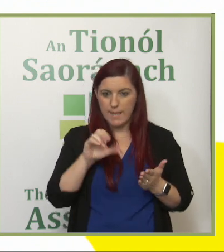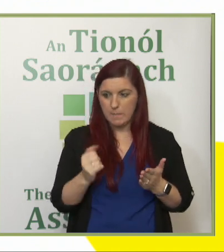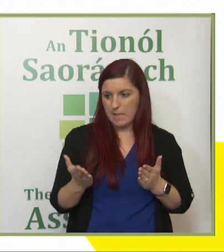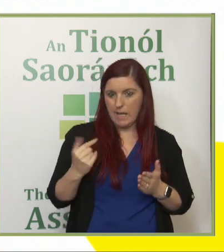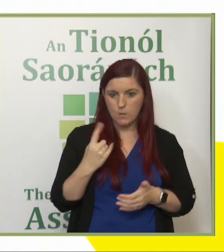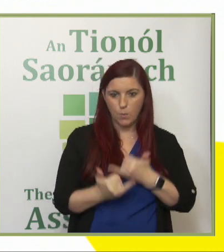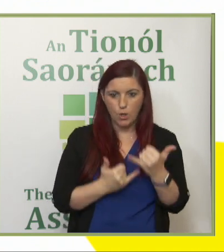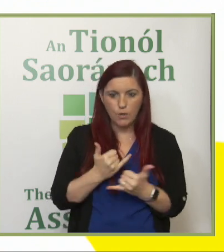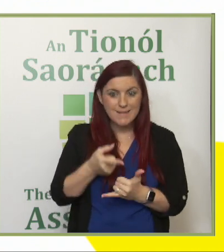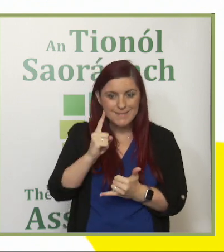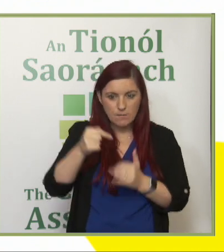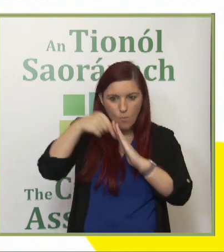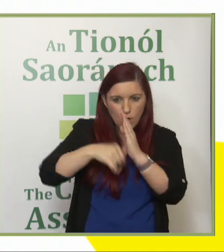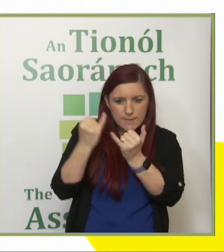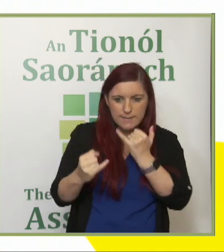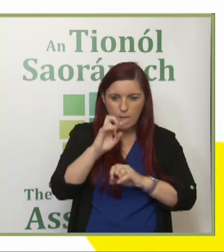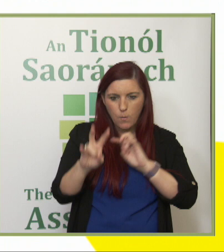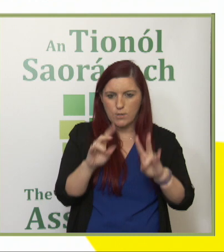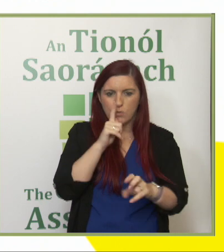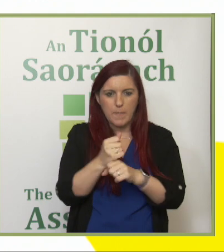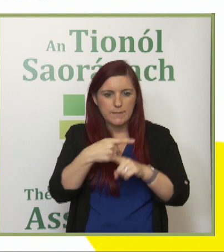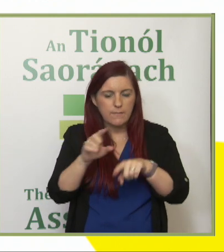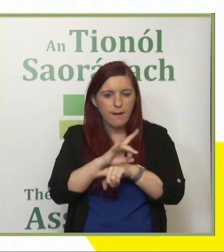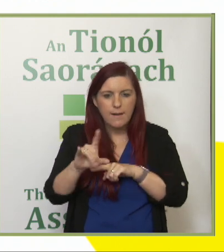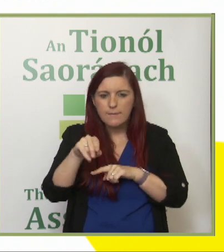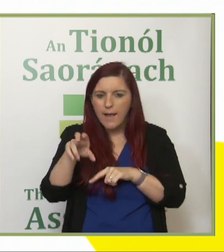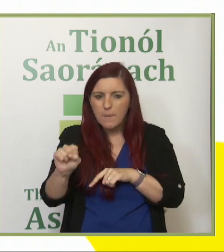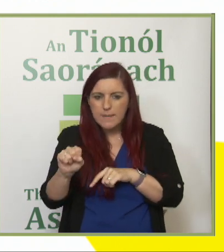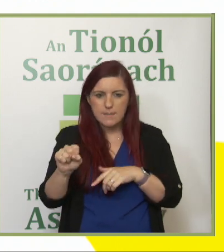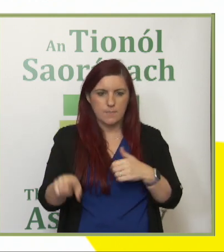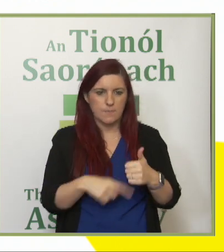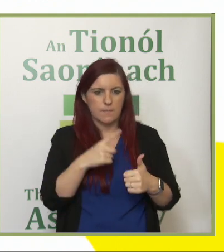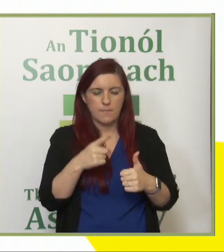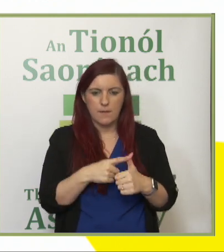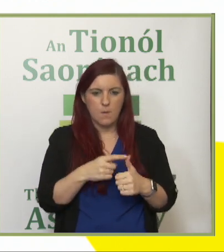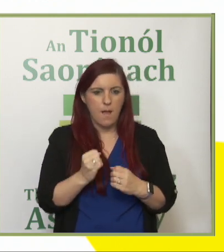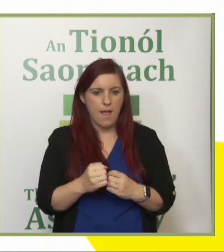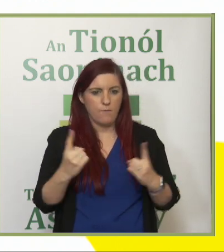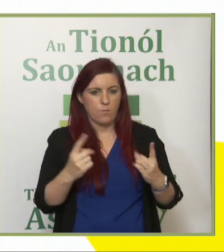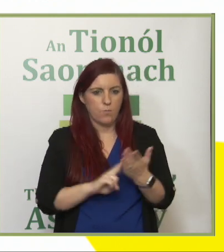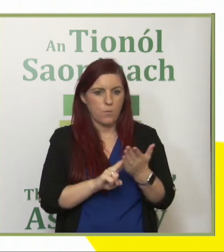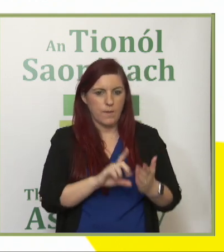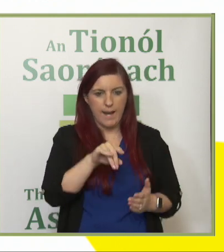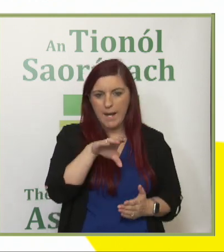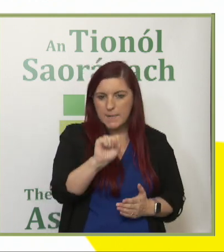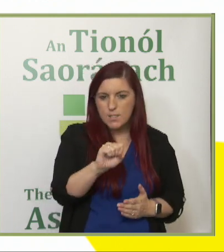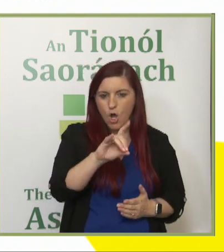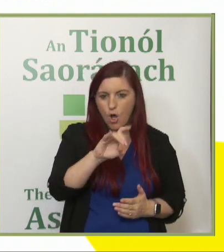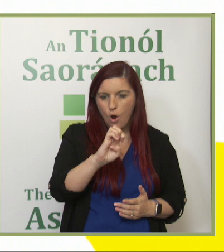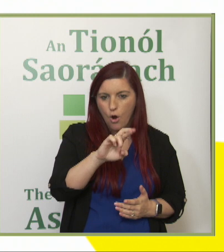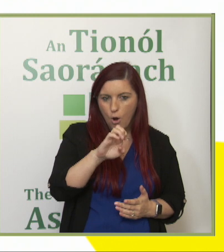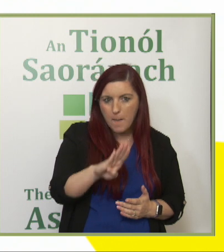on their cannabis use and the different types they used. So we can see practically everybody who used cannabis said they used cannabis